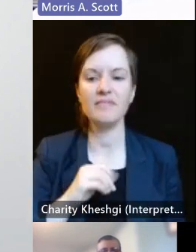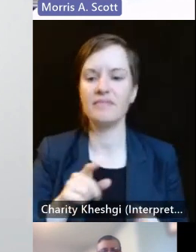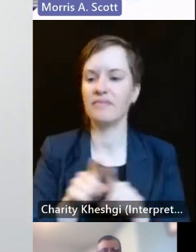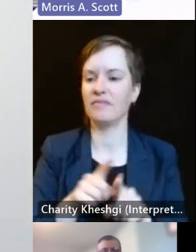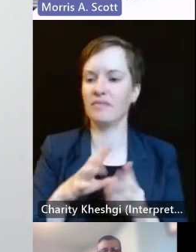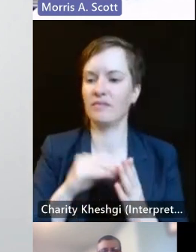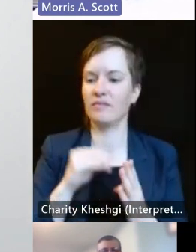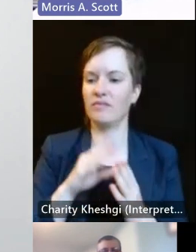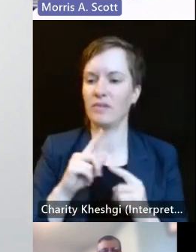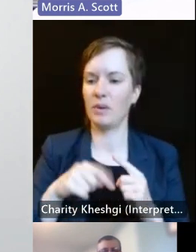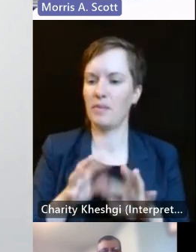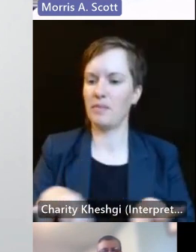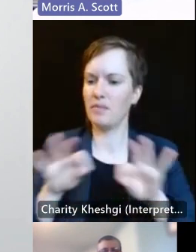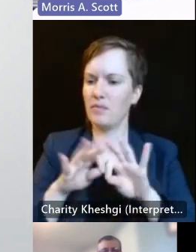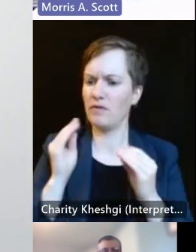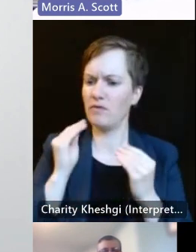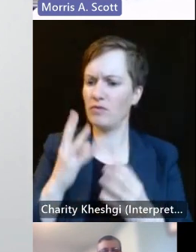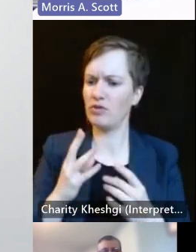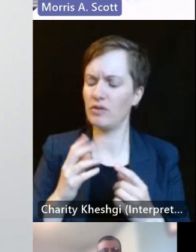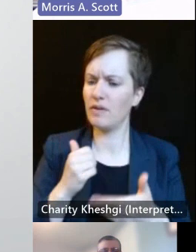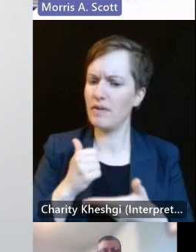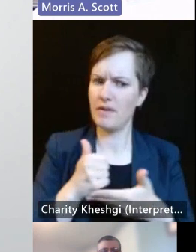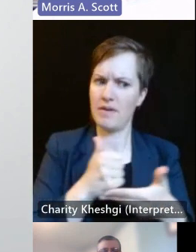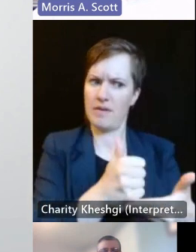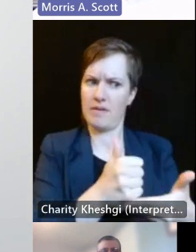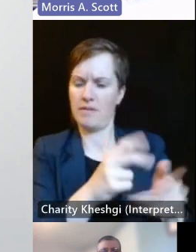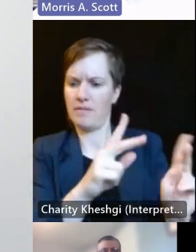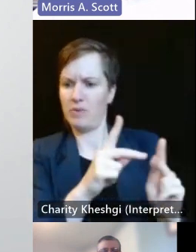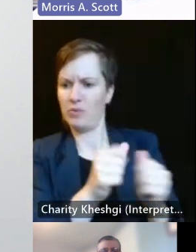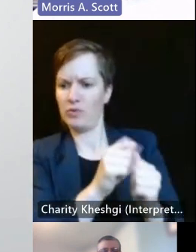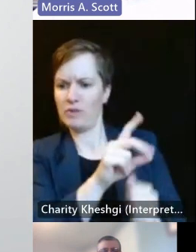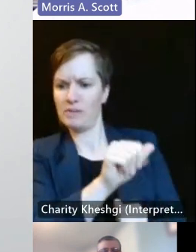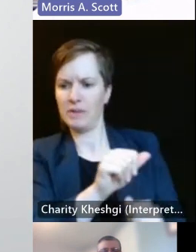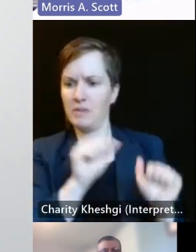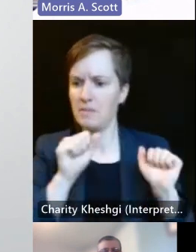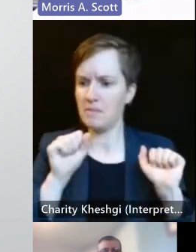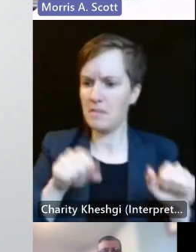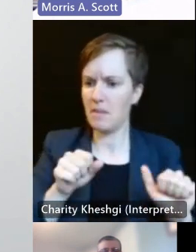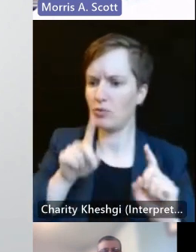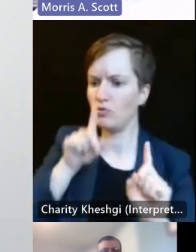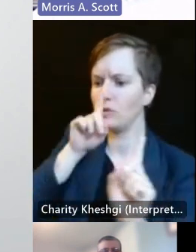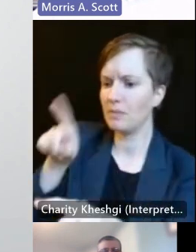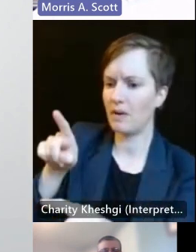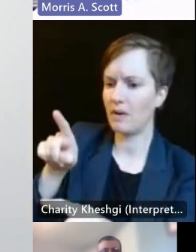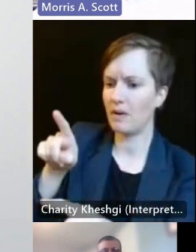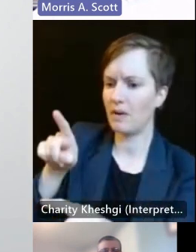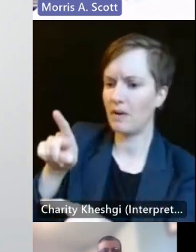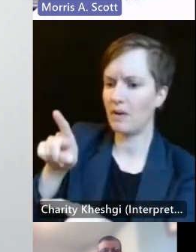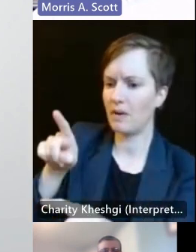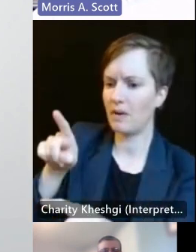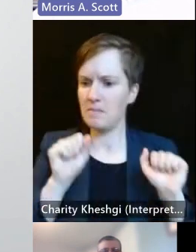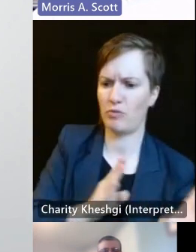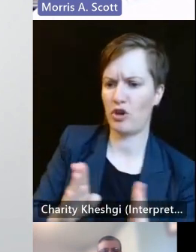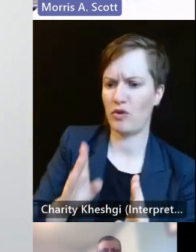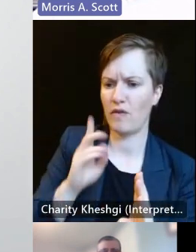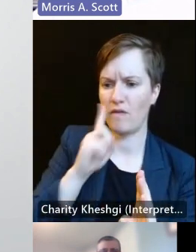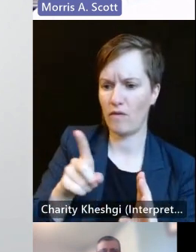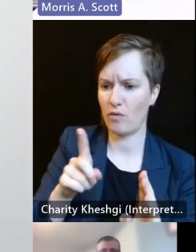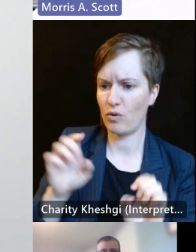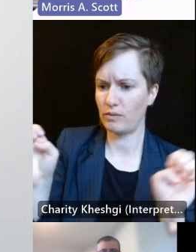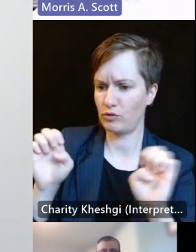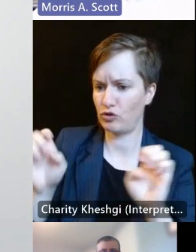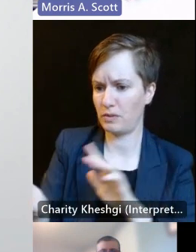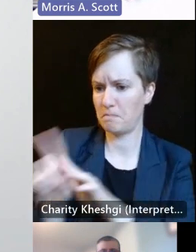disabilities respond to and to be prepared for an emergency. I notice that we are concerned with issues that relate